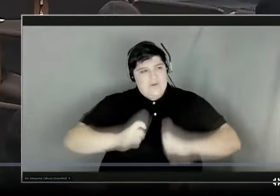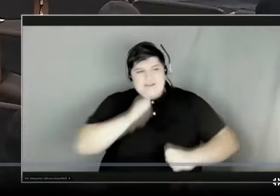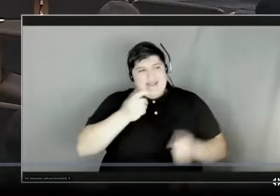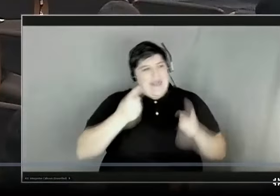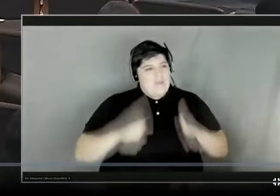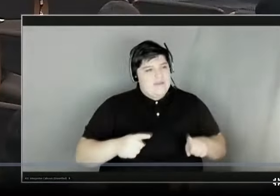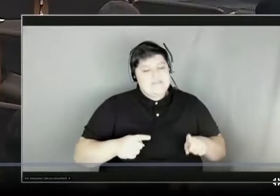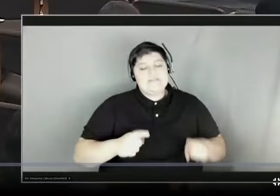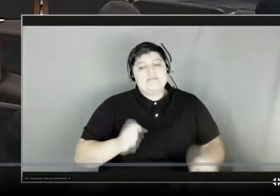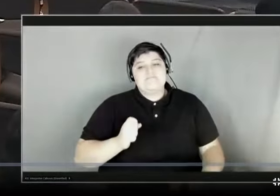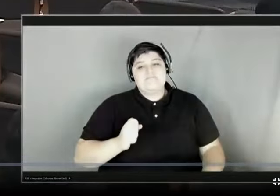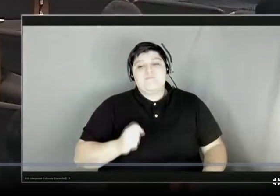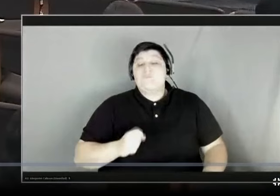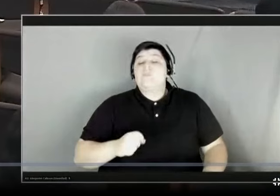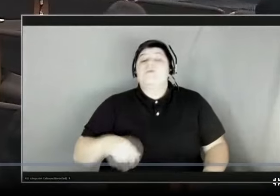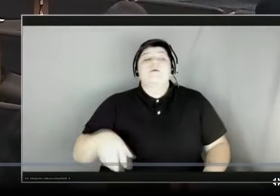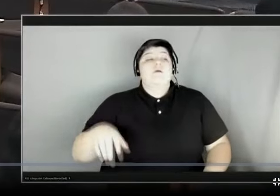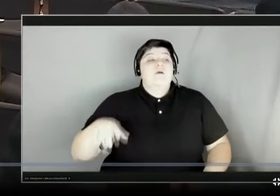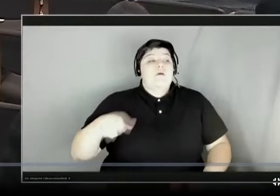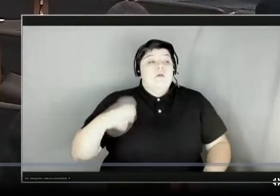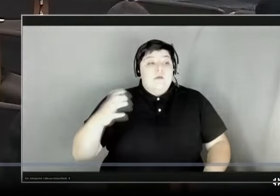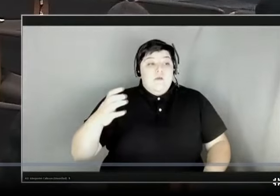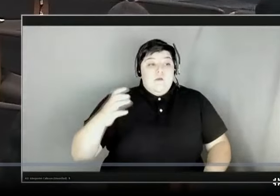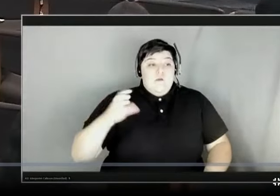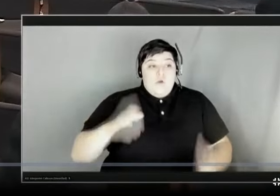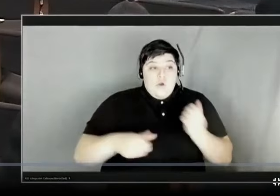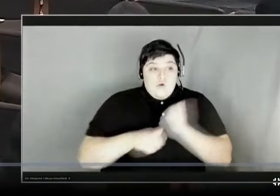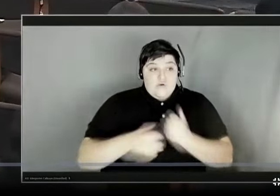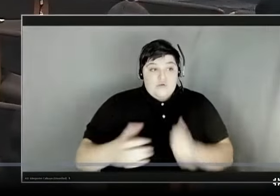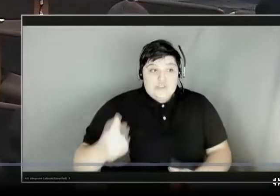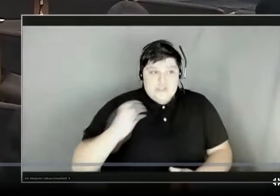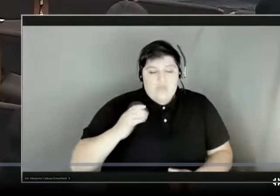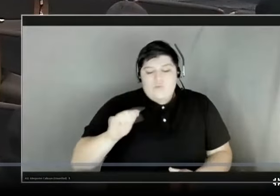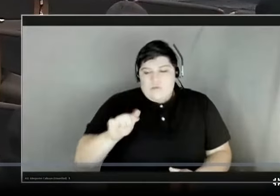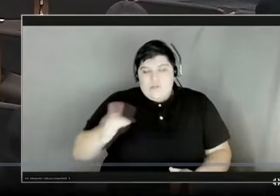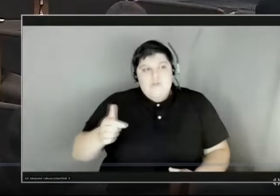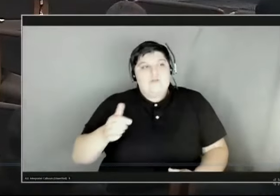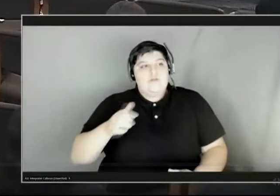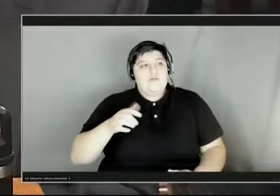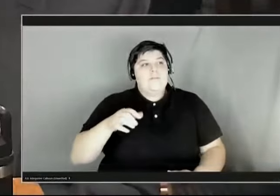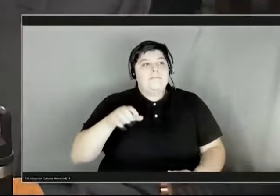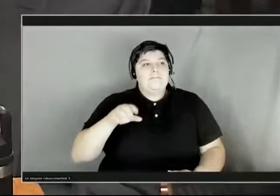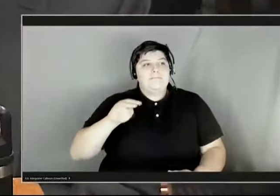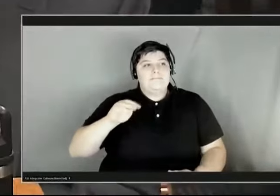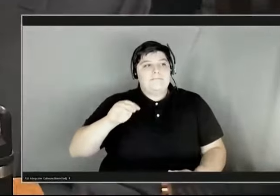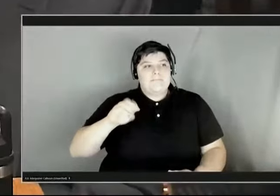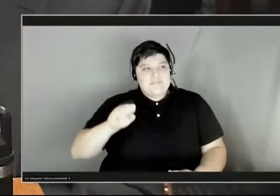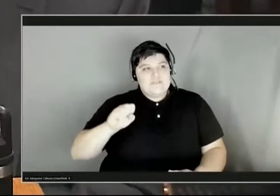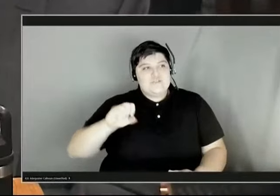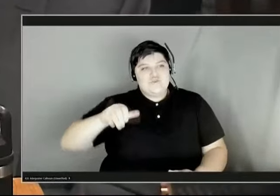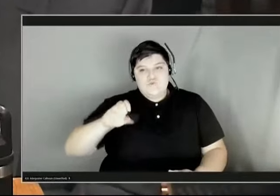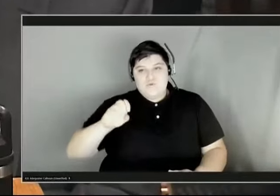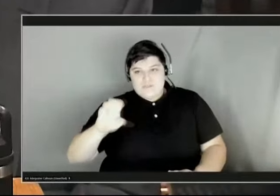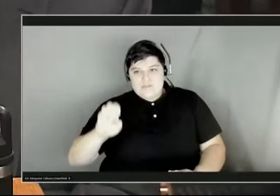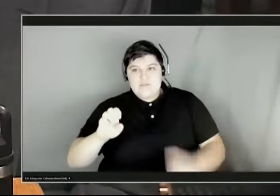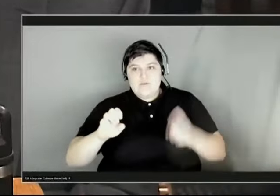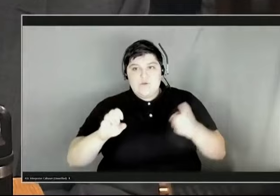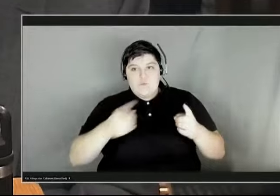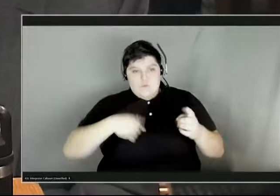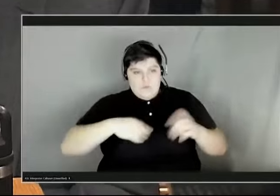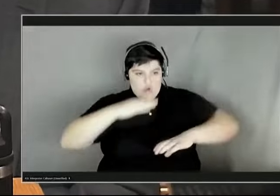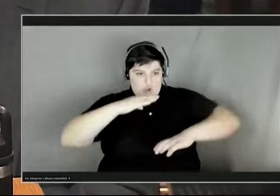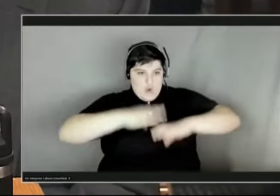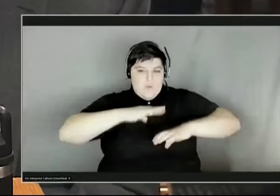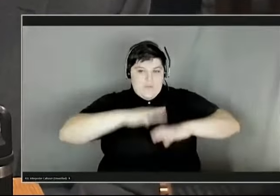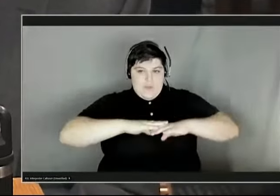Chair Bowman, Vice Chair Helfrich, I'll let Ms. Joyce speak to the inquiry itself, but I will say that clearly we were notified